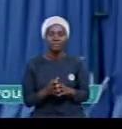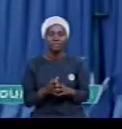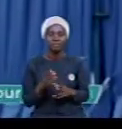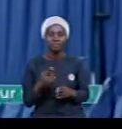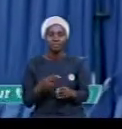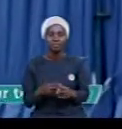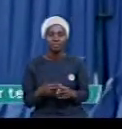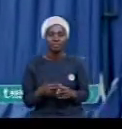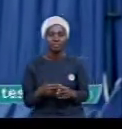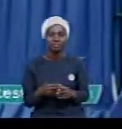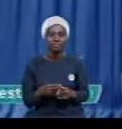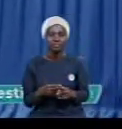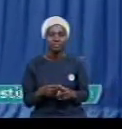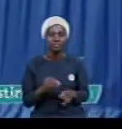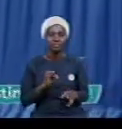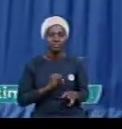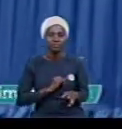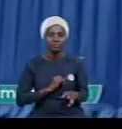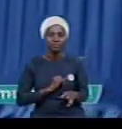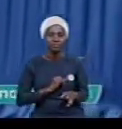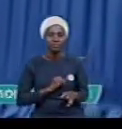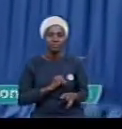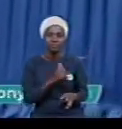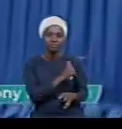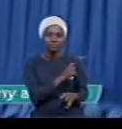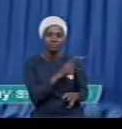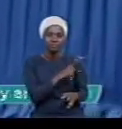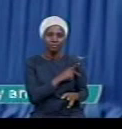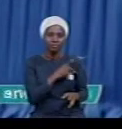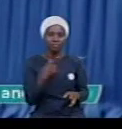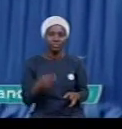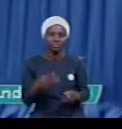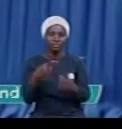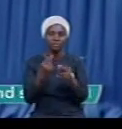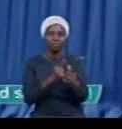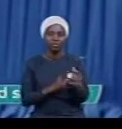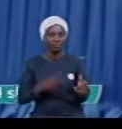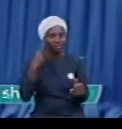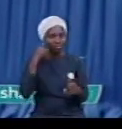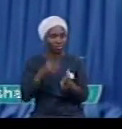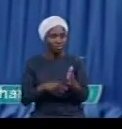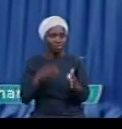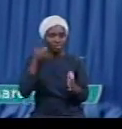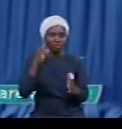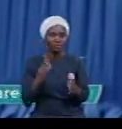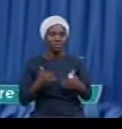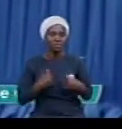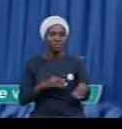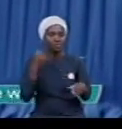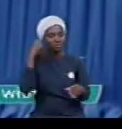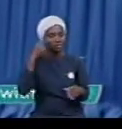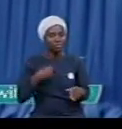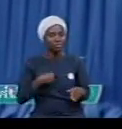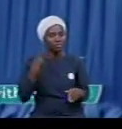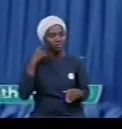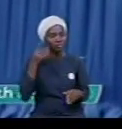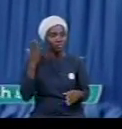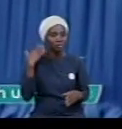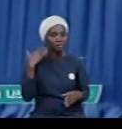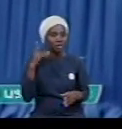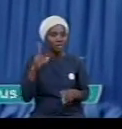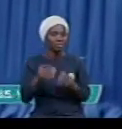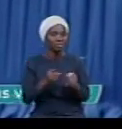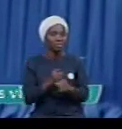Adedoyin. I appreciate the name of the Lord for what God has done for me. For the past 3 years, I've